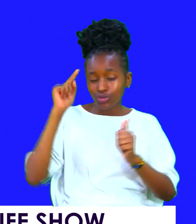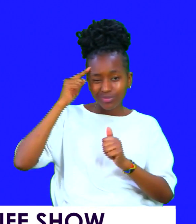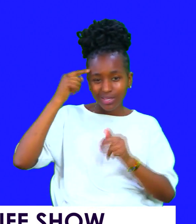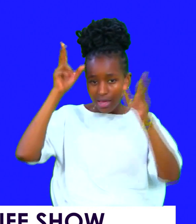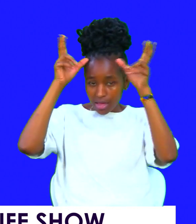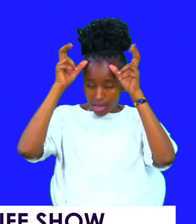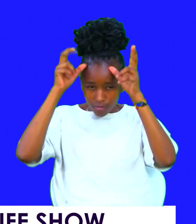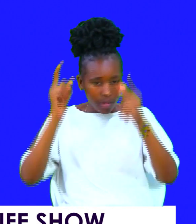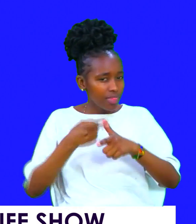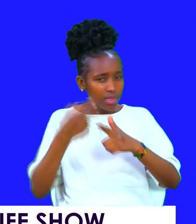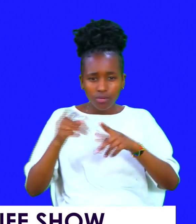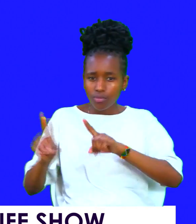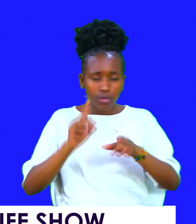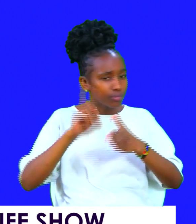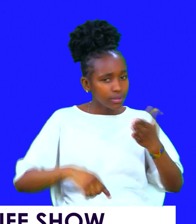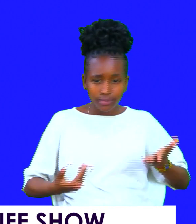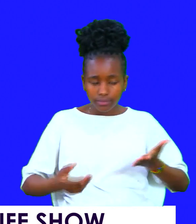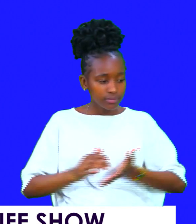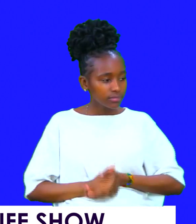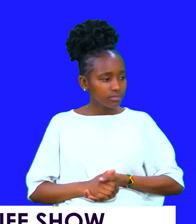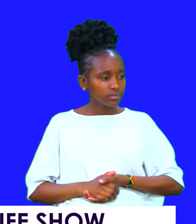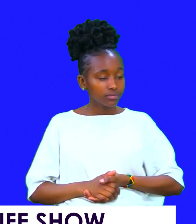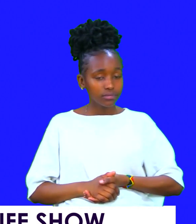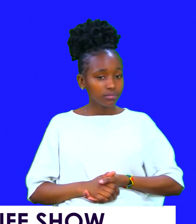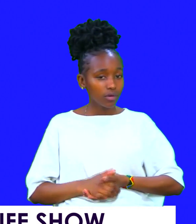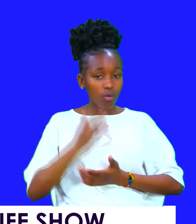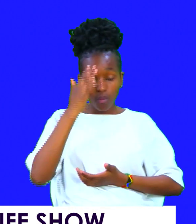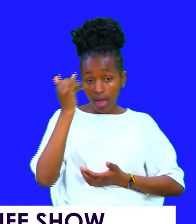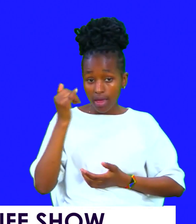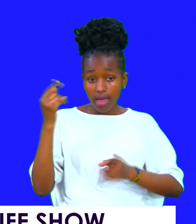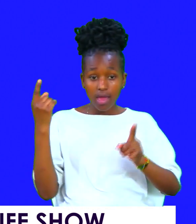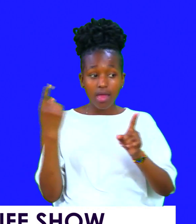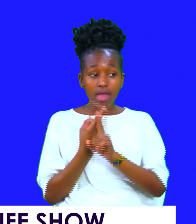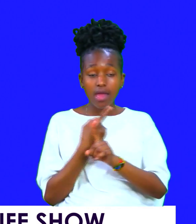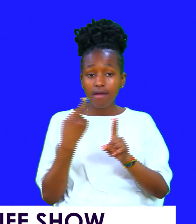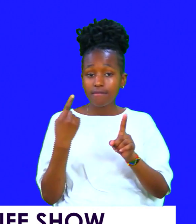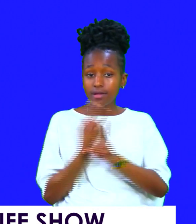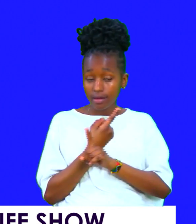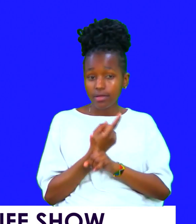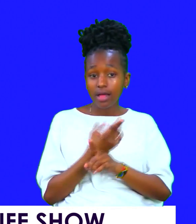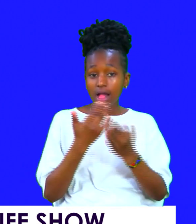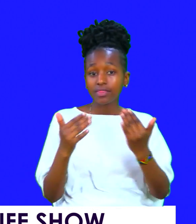What can you do about it? Because everything has a solution.